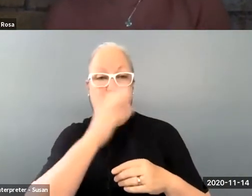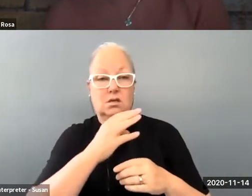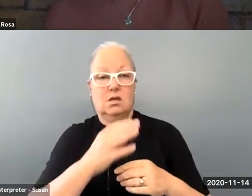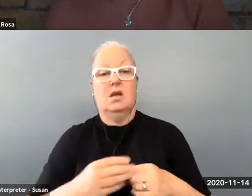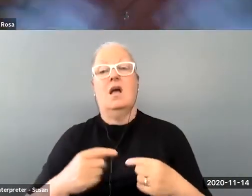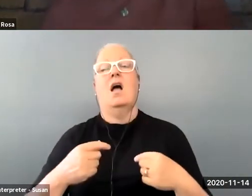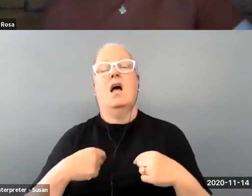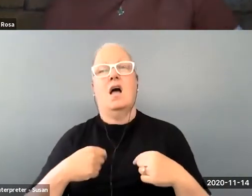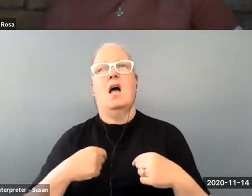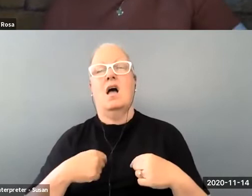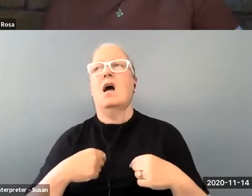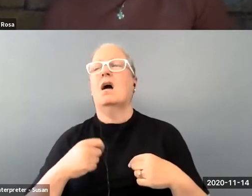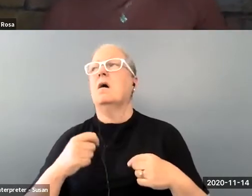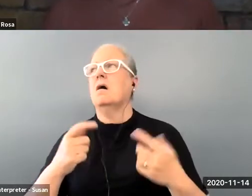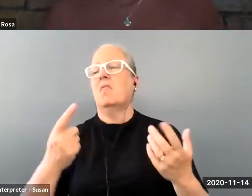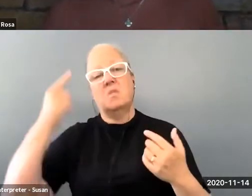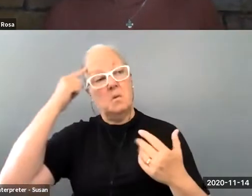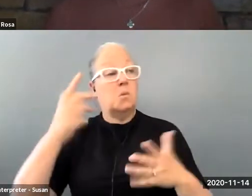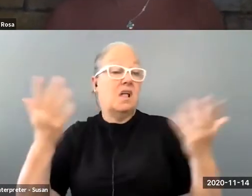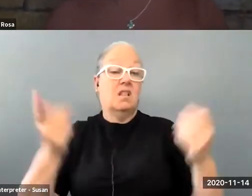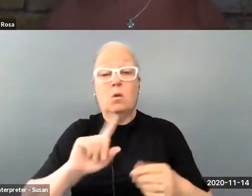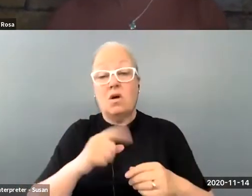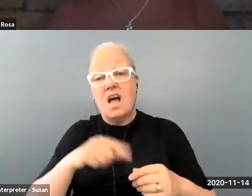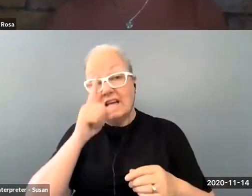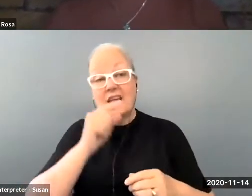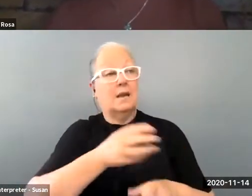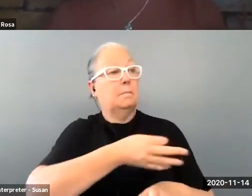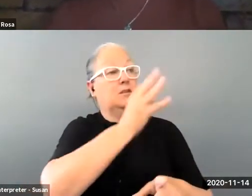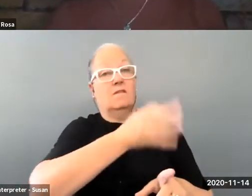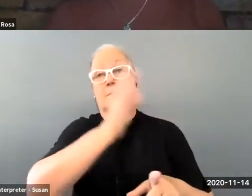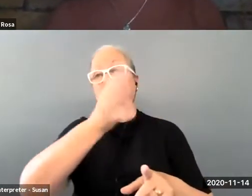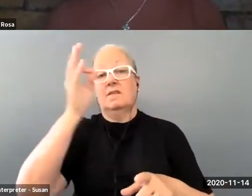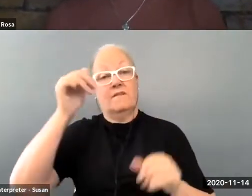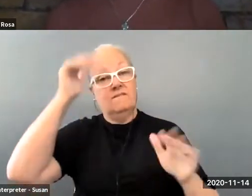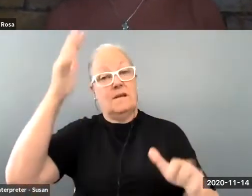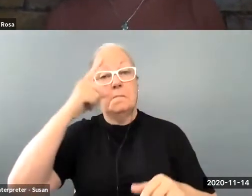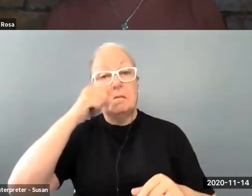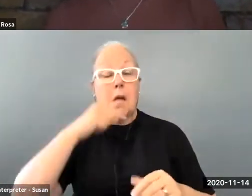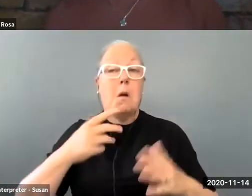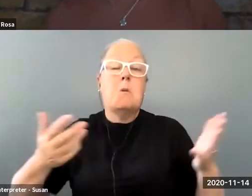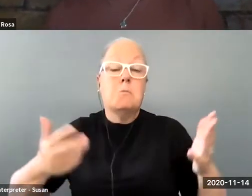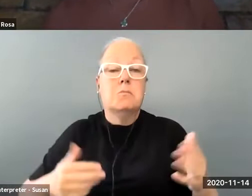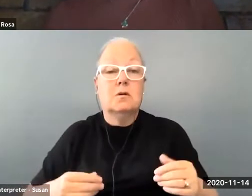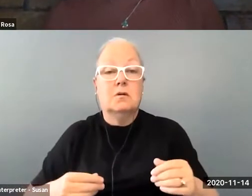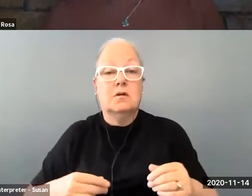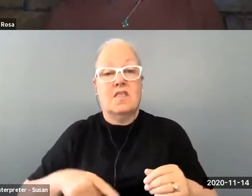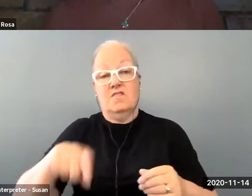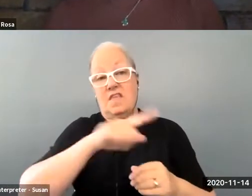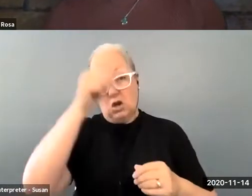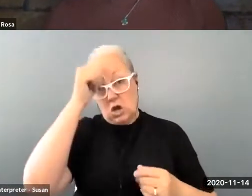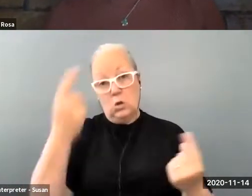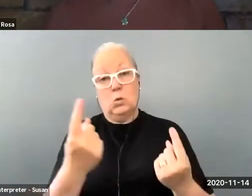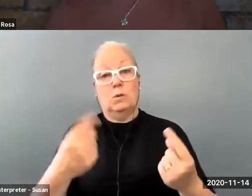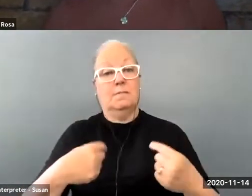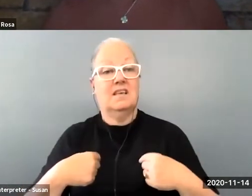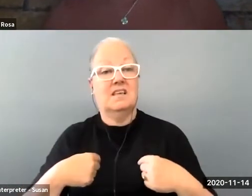I sort of got to a point where I was like, well, I've got nothing to lose now. Like, I've pissed off all these famous people. They all know who I am, so